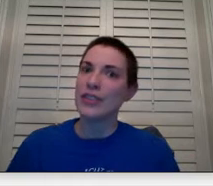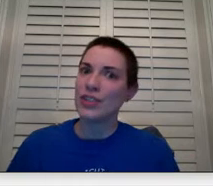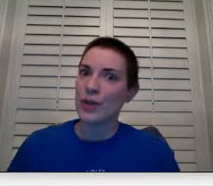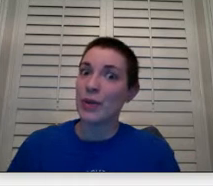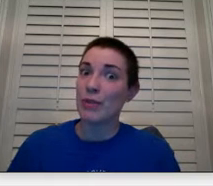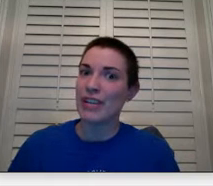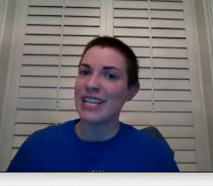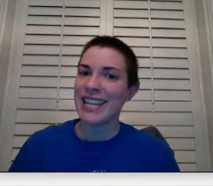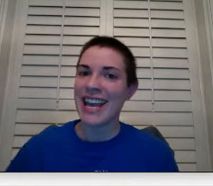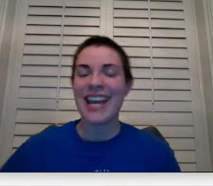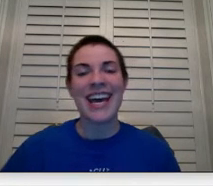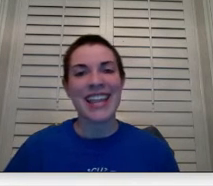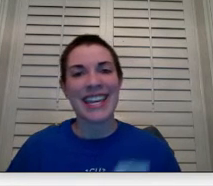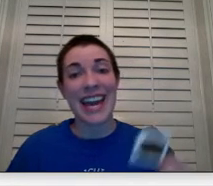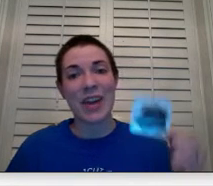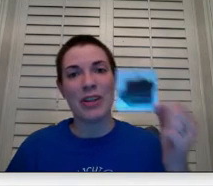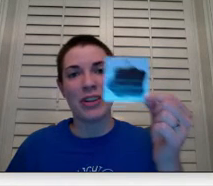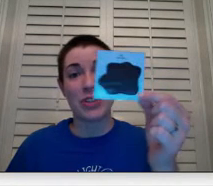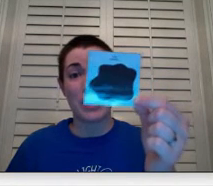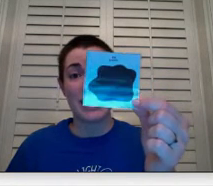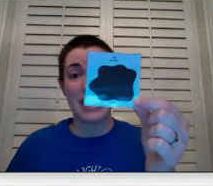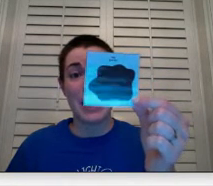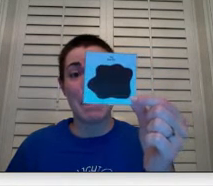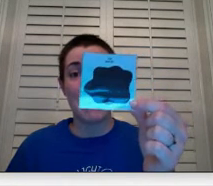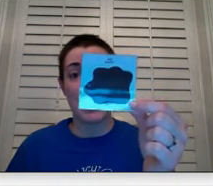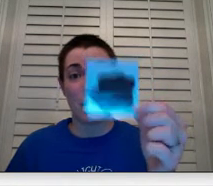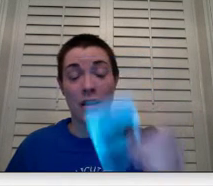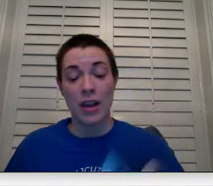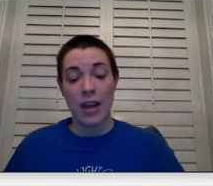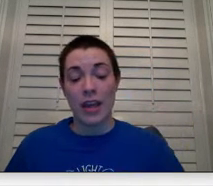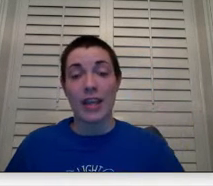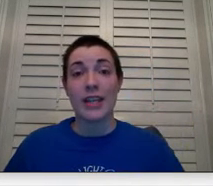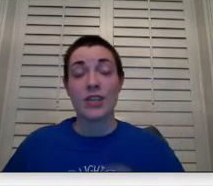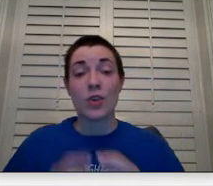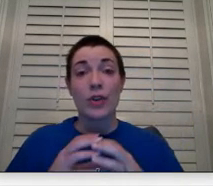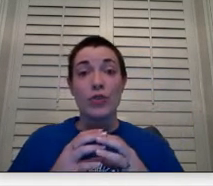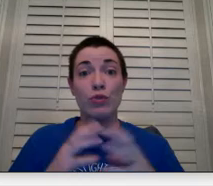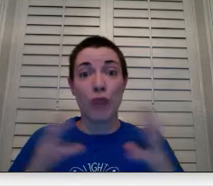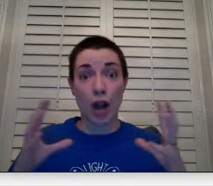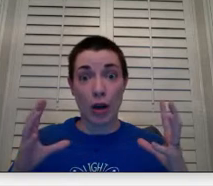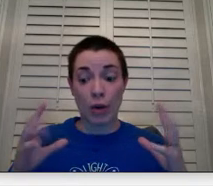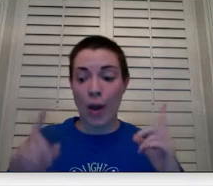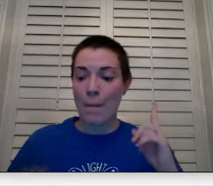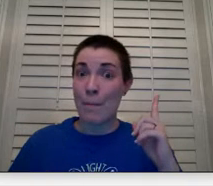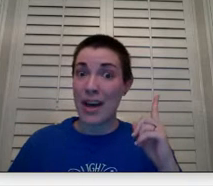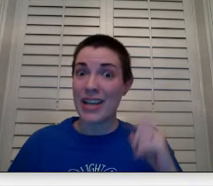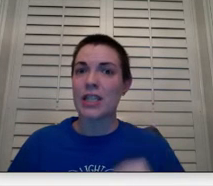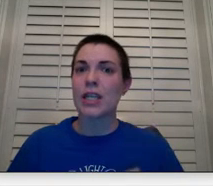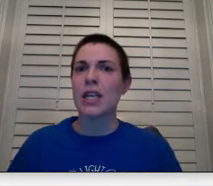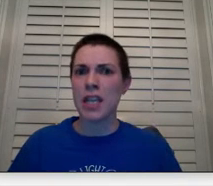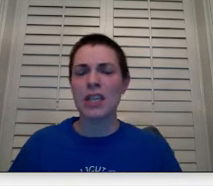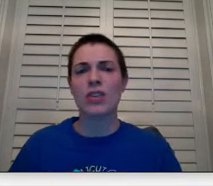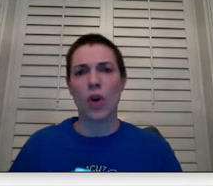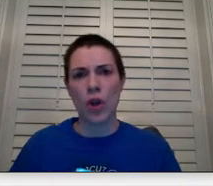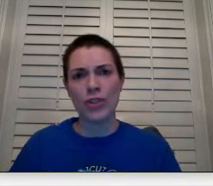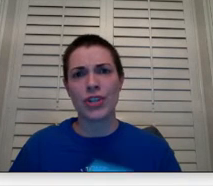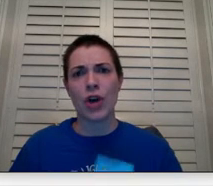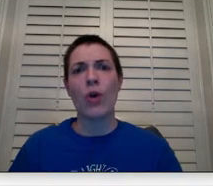the story we're reading today, the caterpillar is going to get bigger. He's going to grow, but